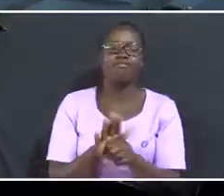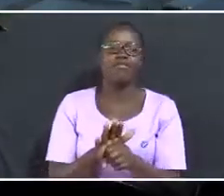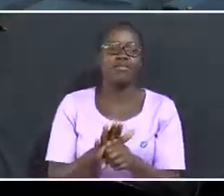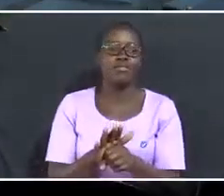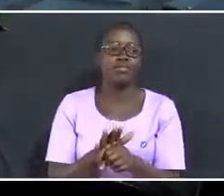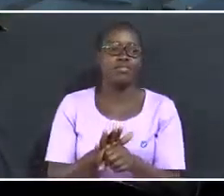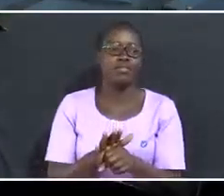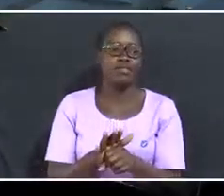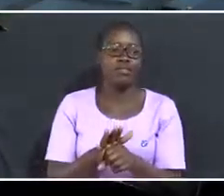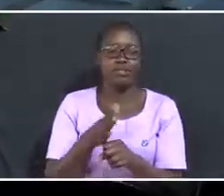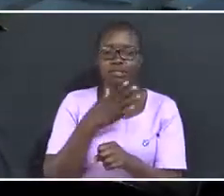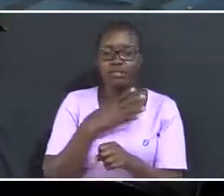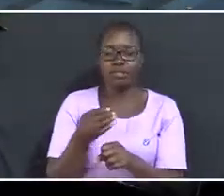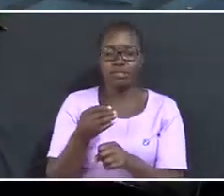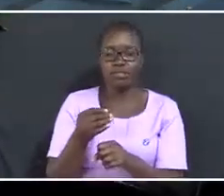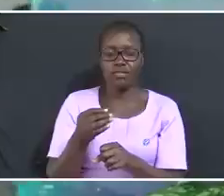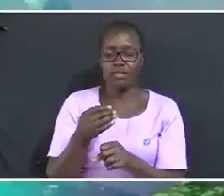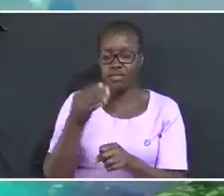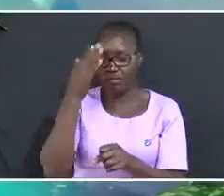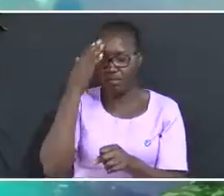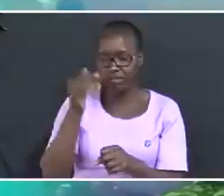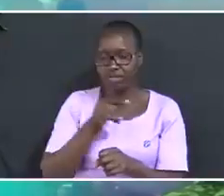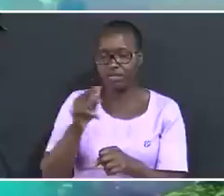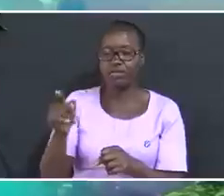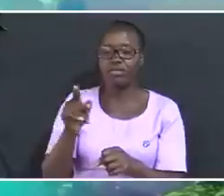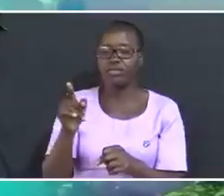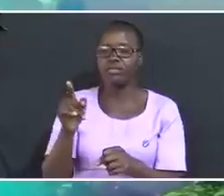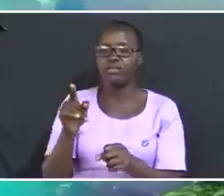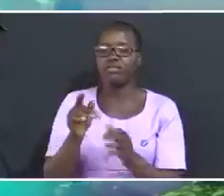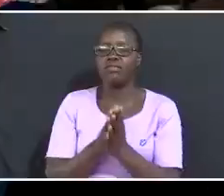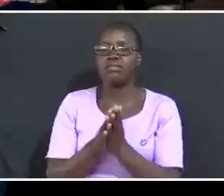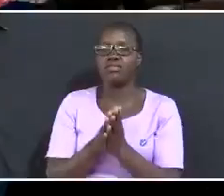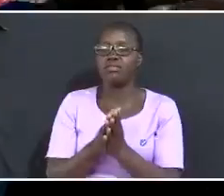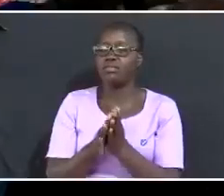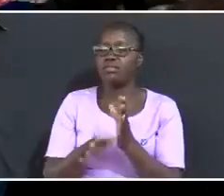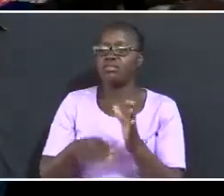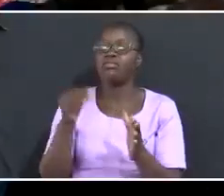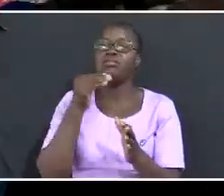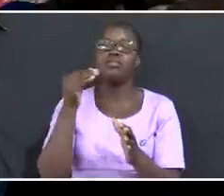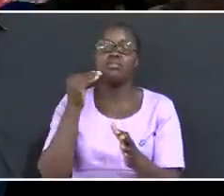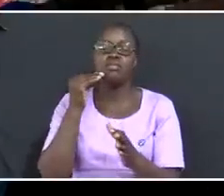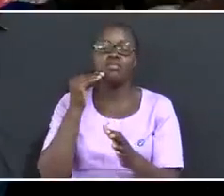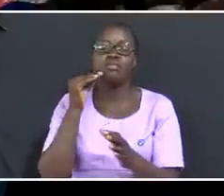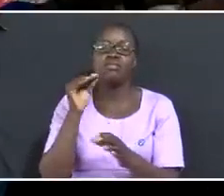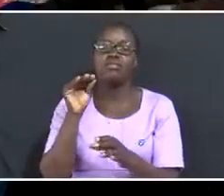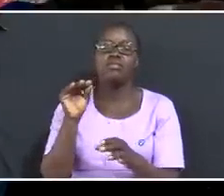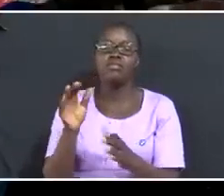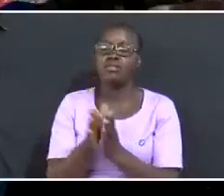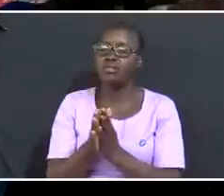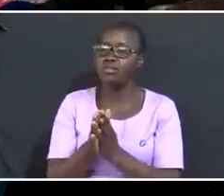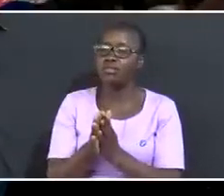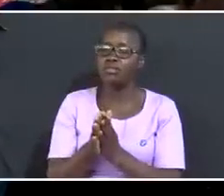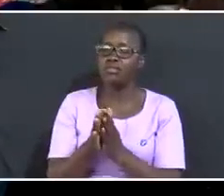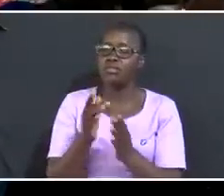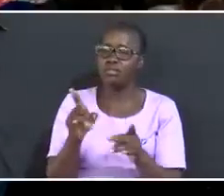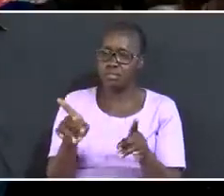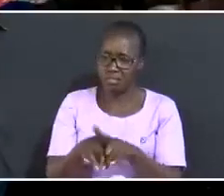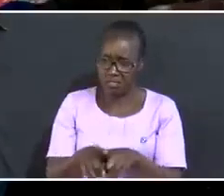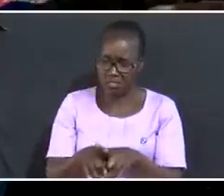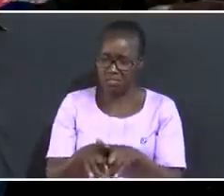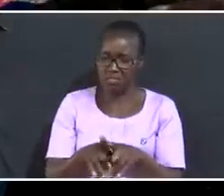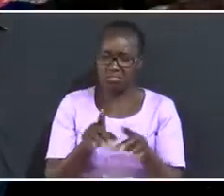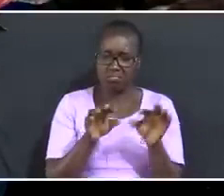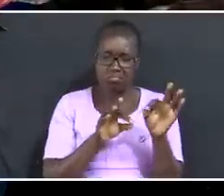And because he defined his home as a restricted environment,